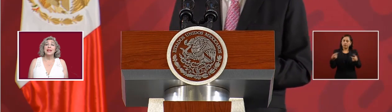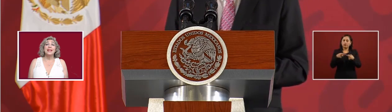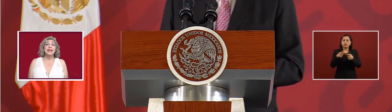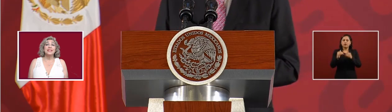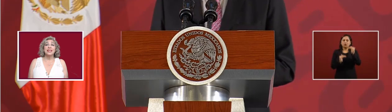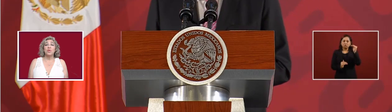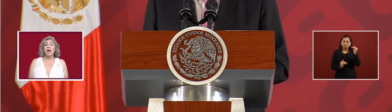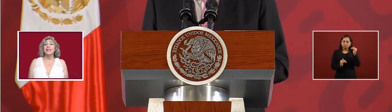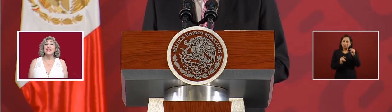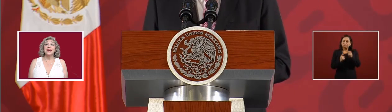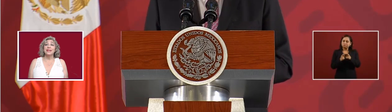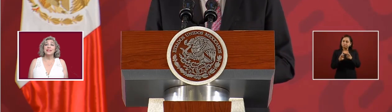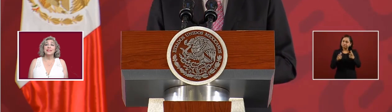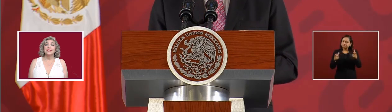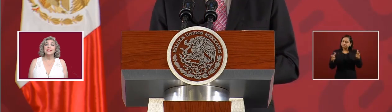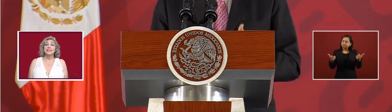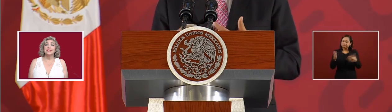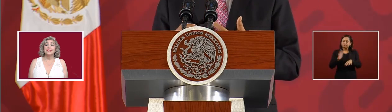Less equality.